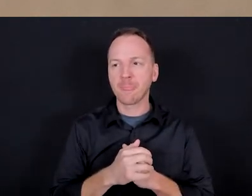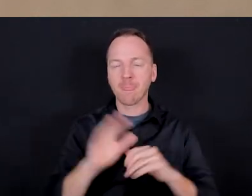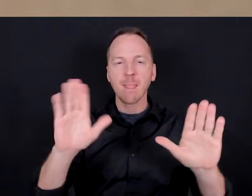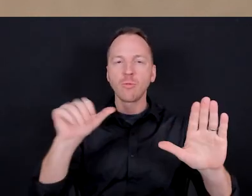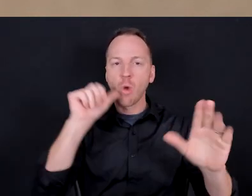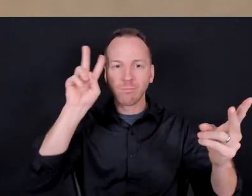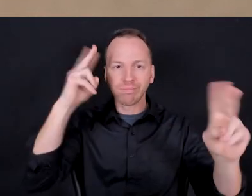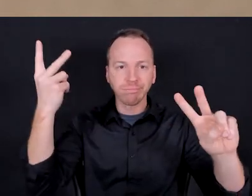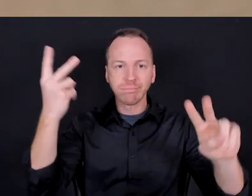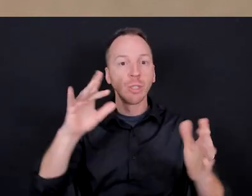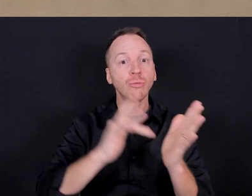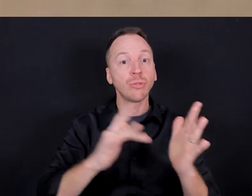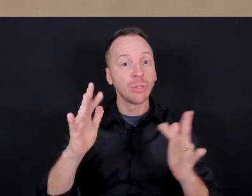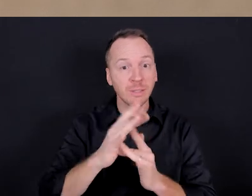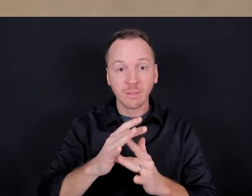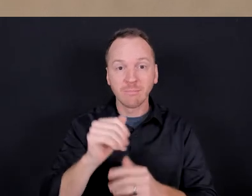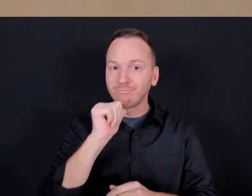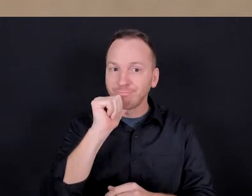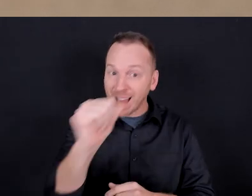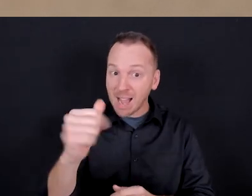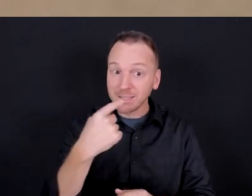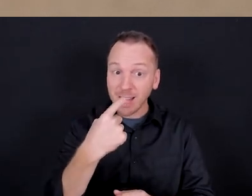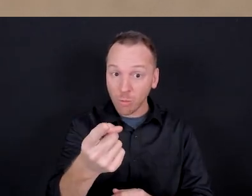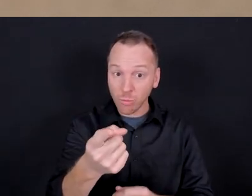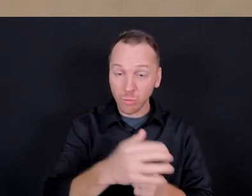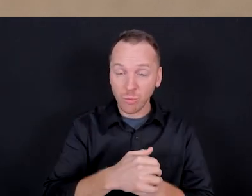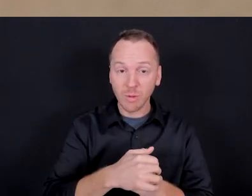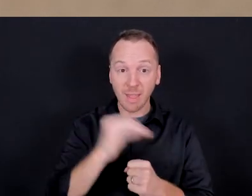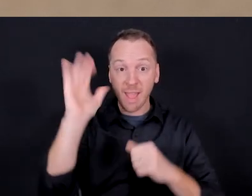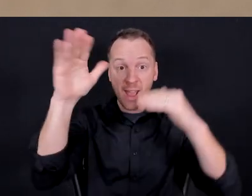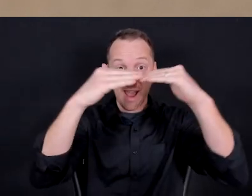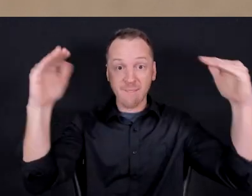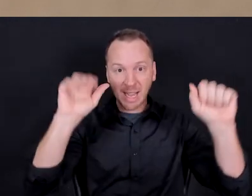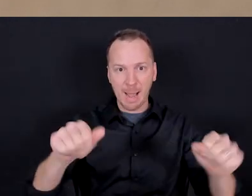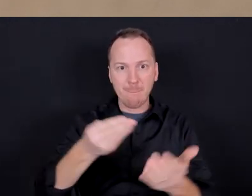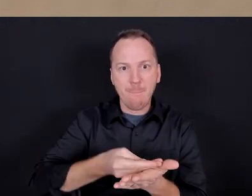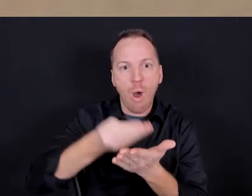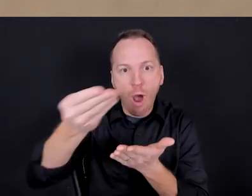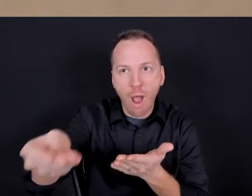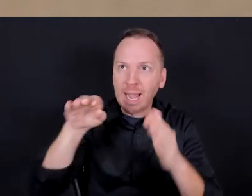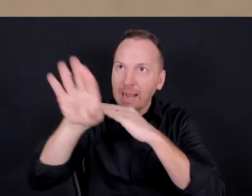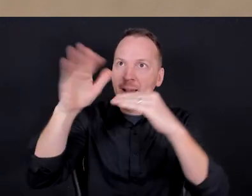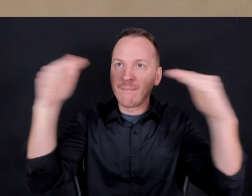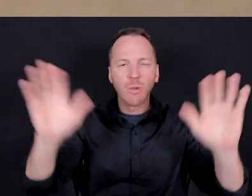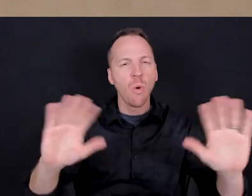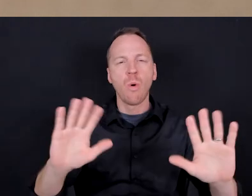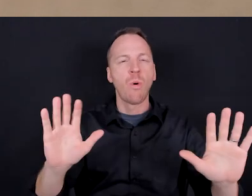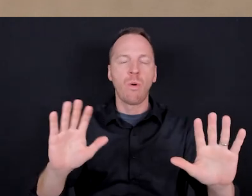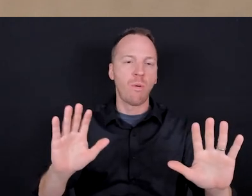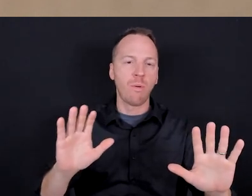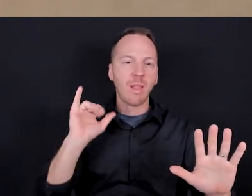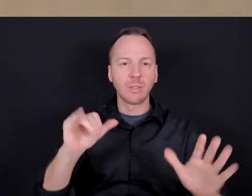not misunderstand. Jesus is not suggesting that the kingdom of heaven can be bought. No, this